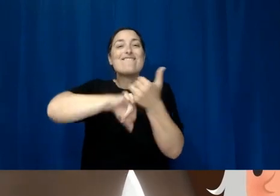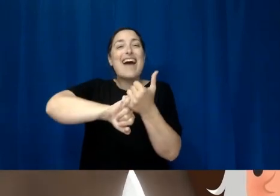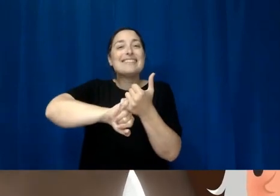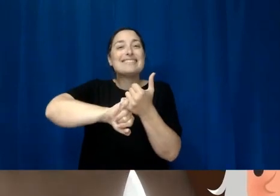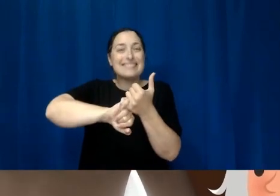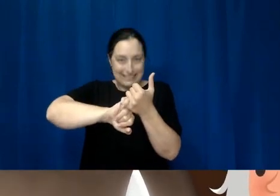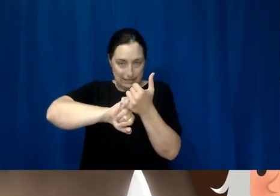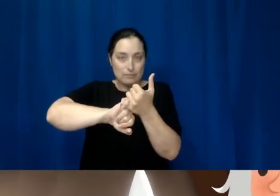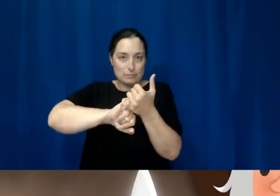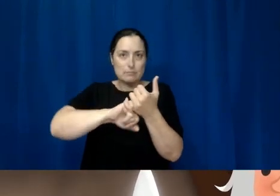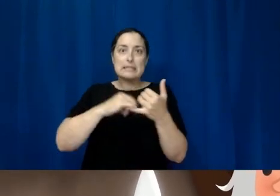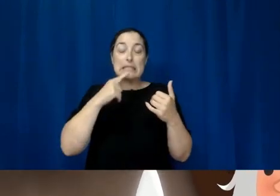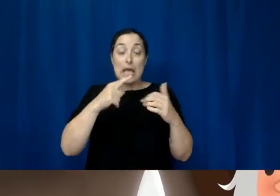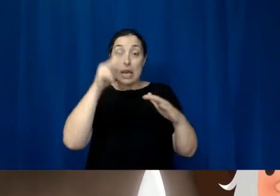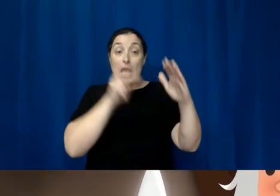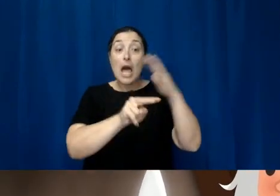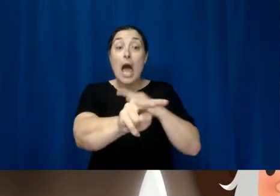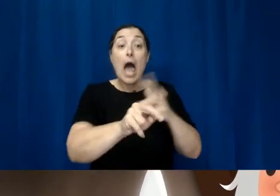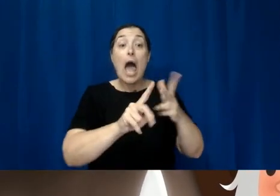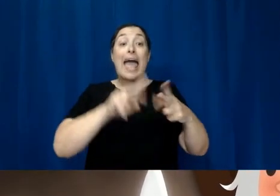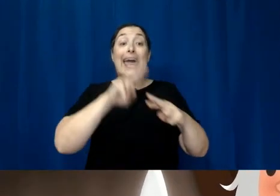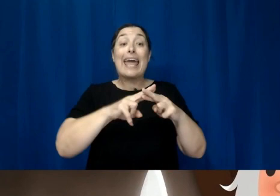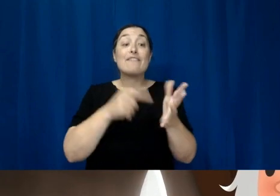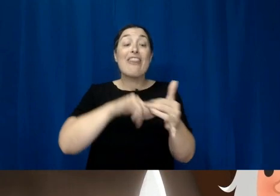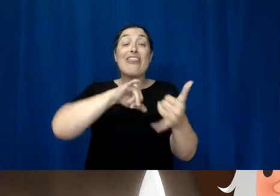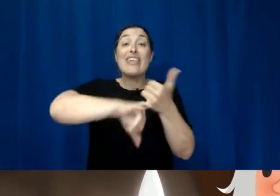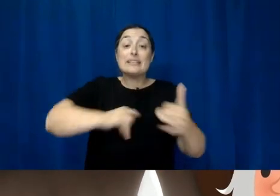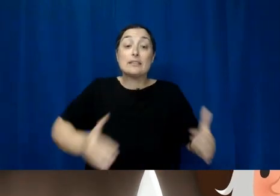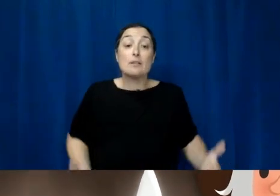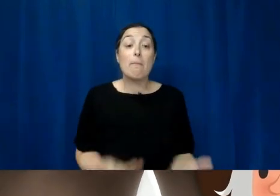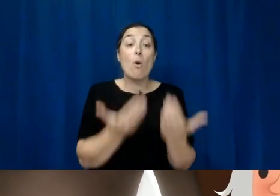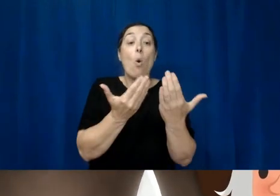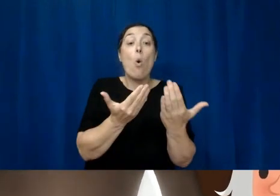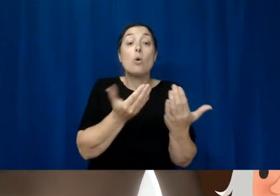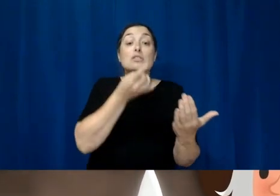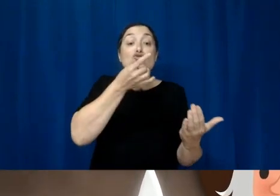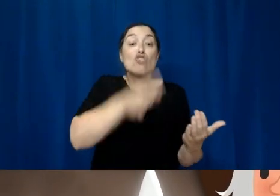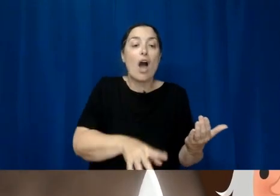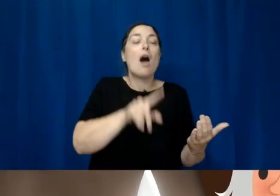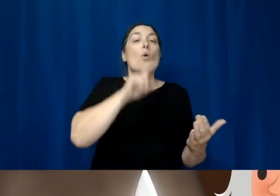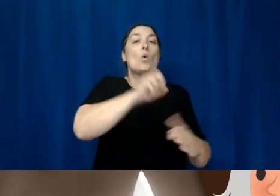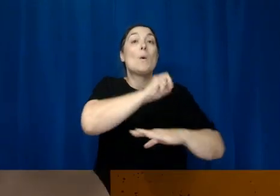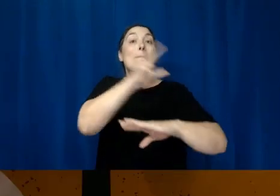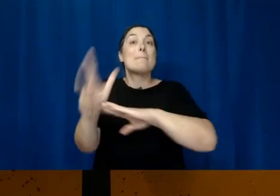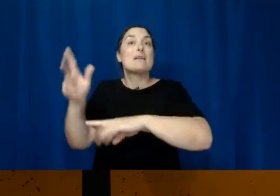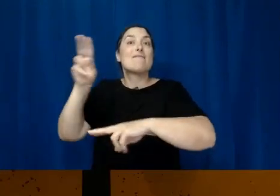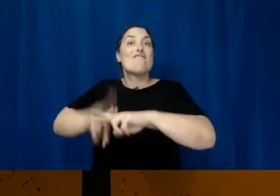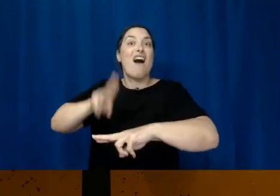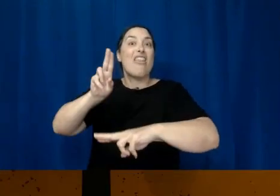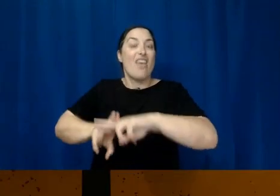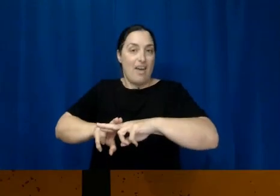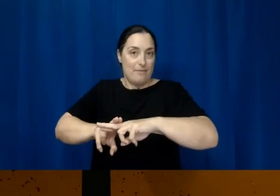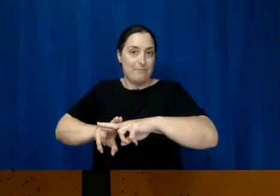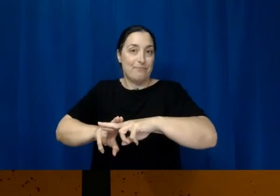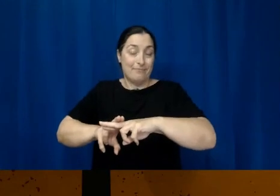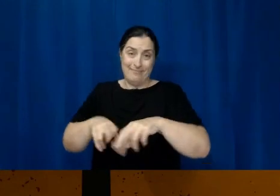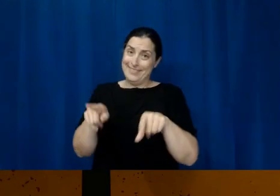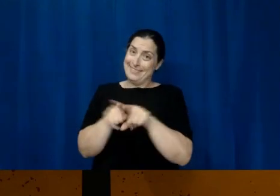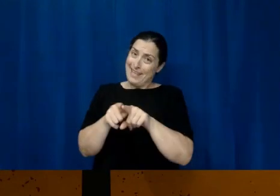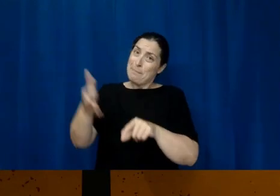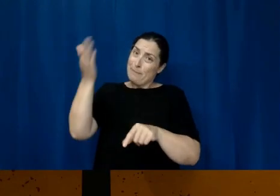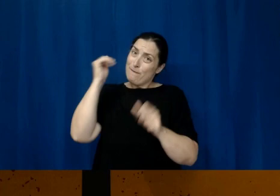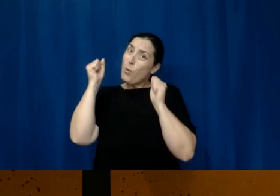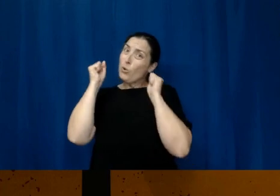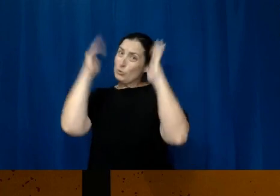issued a prophecy that any child of Thetis would be more famous and powerful than its father. Following a similar prophecy, Zeus